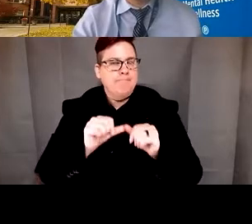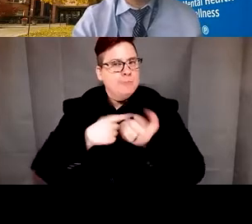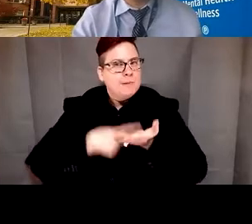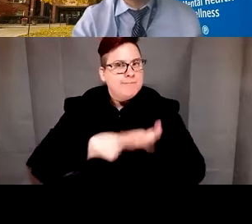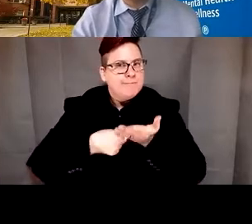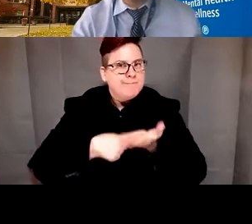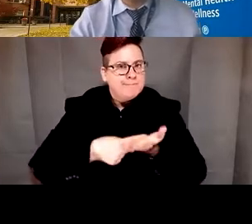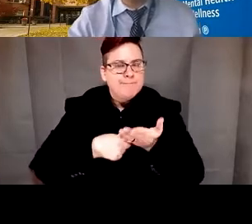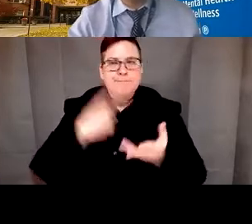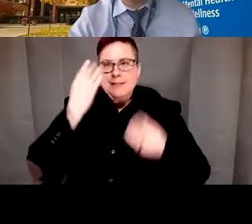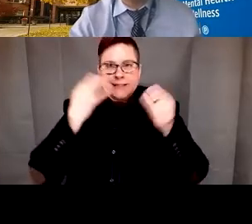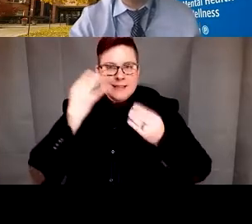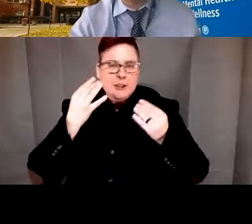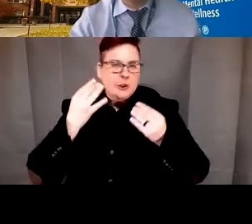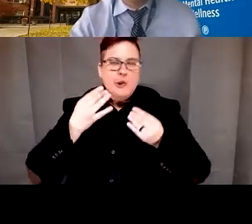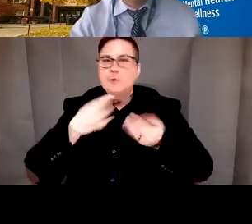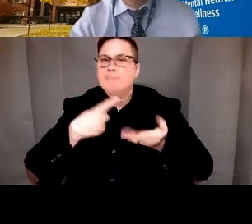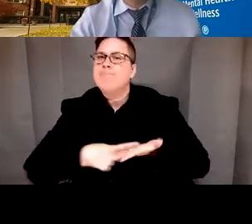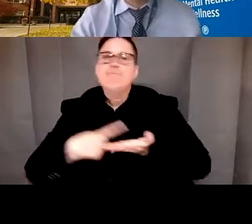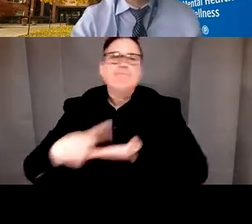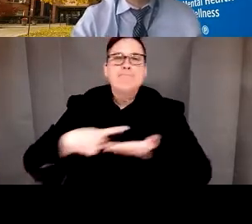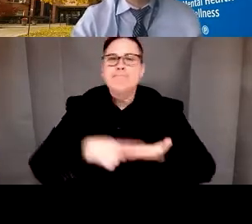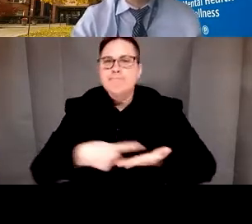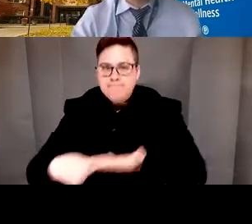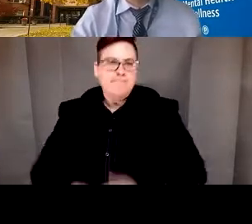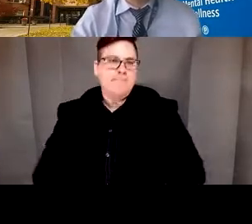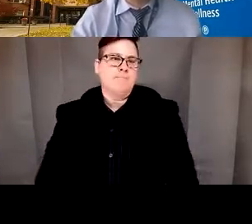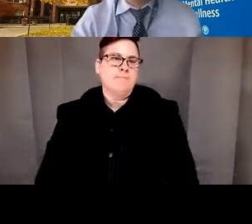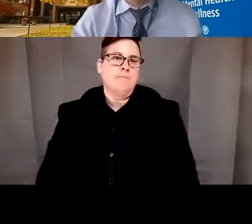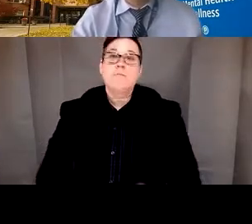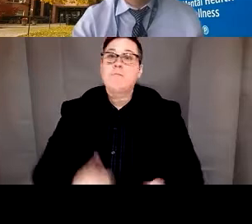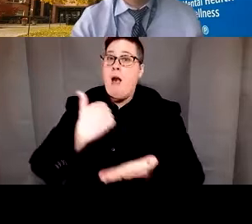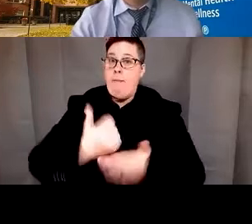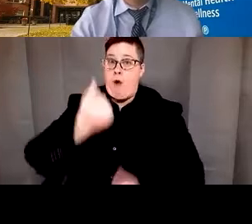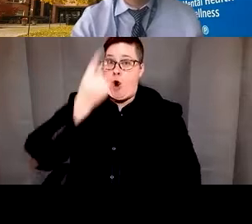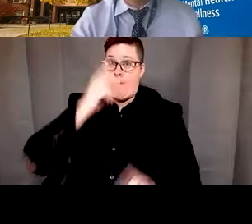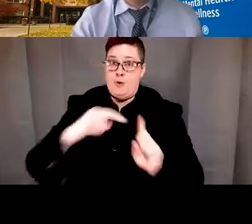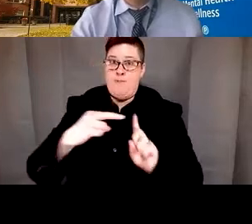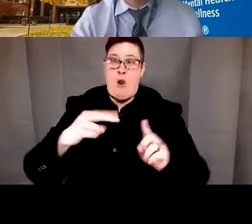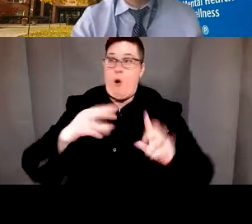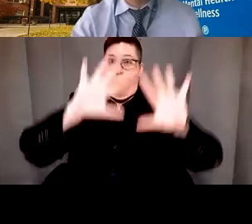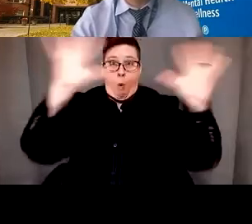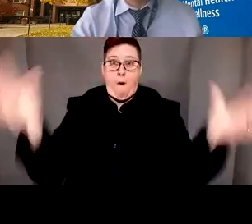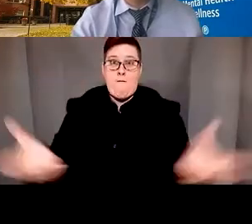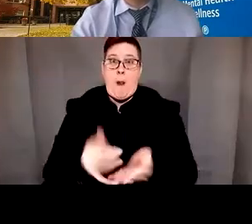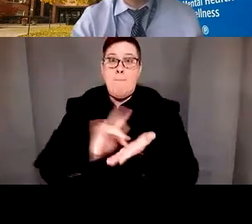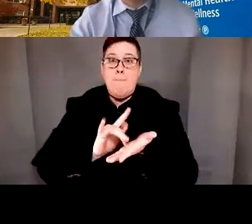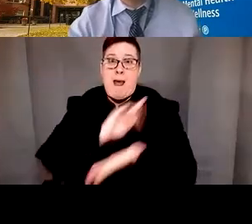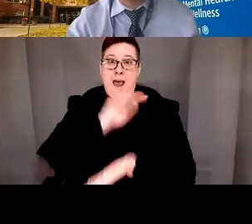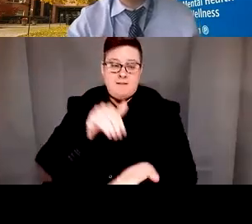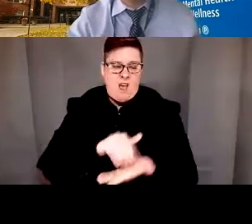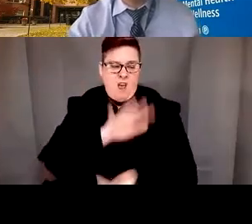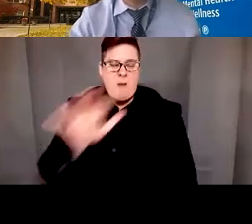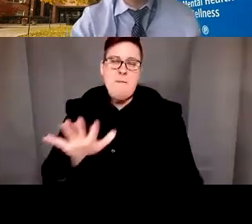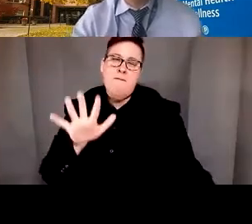and continue to have a dialogue over. To give you a perspective, for the overall medical center, there have been about 500